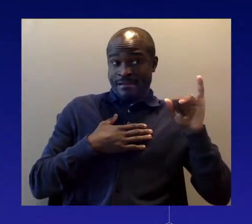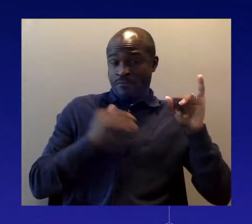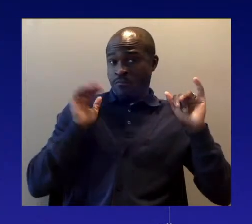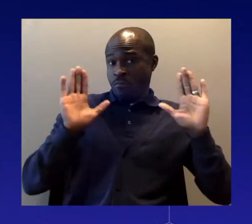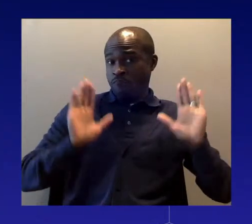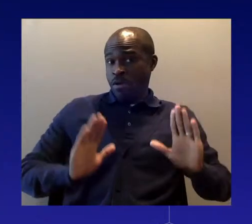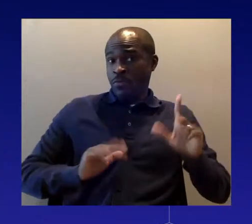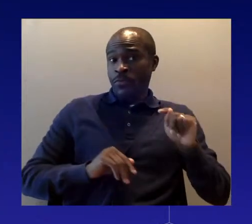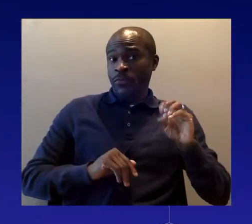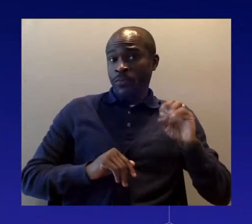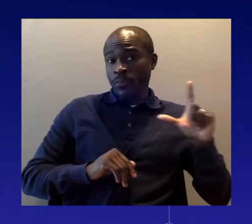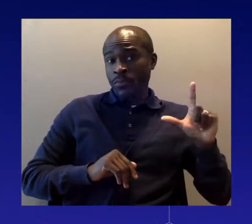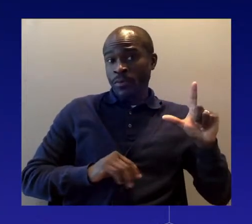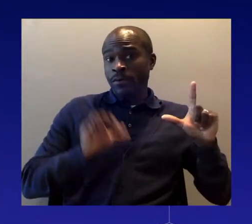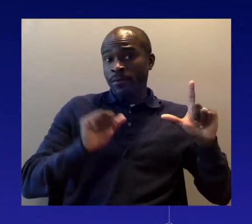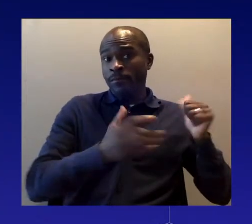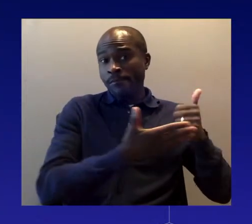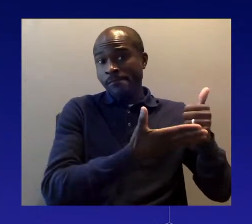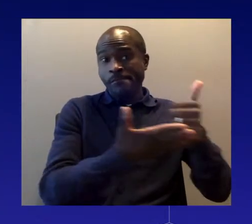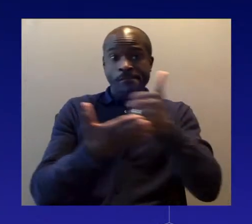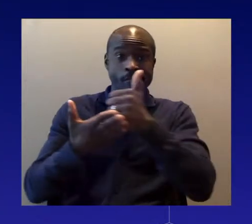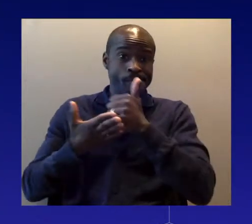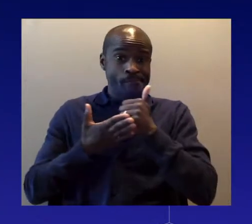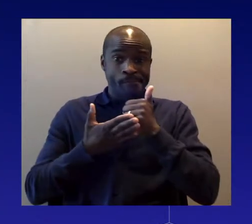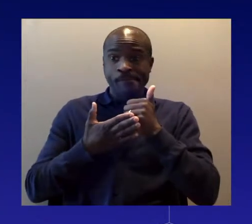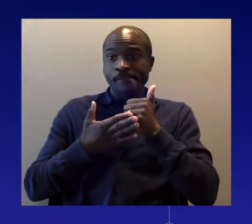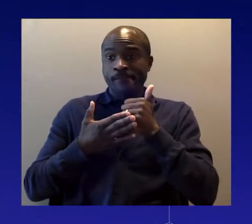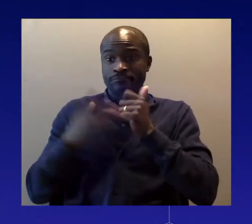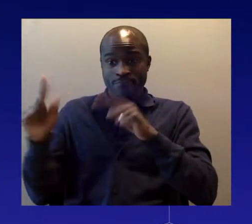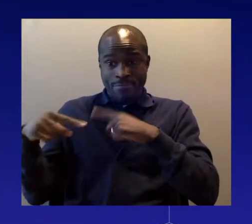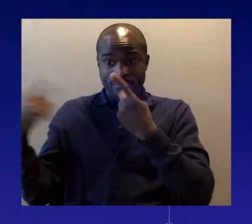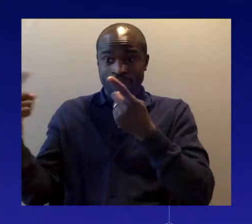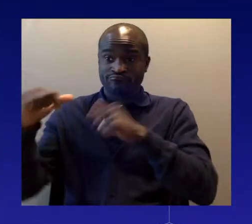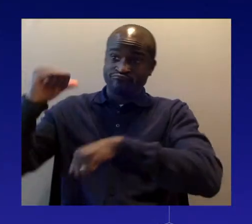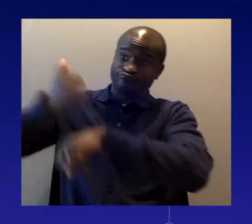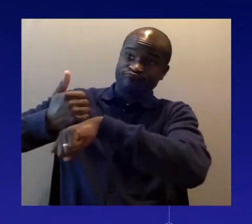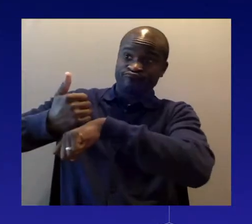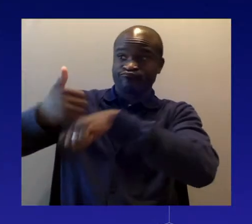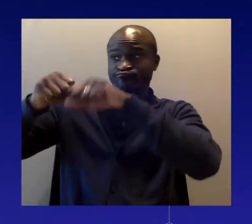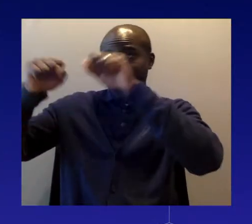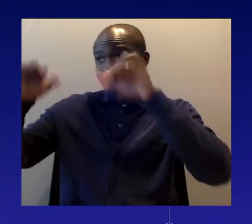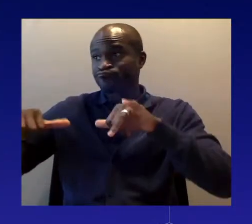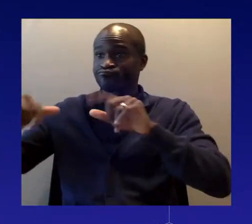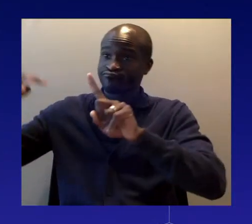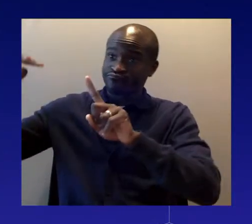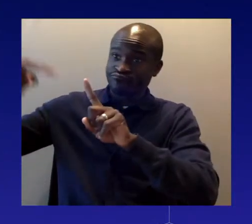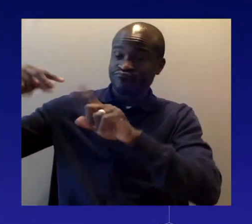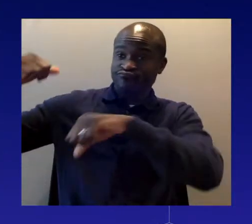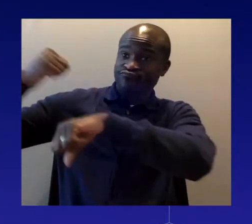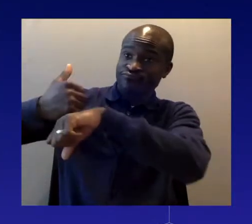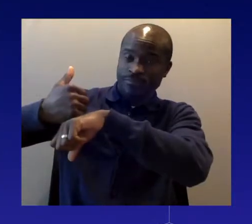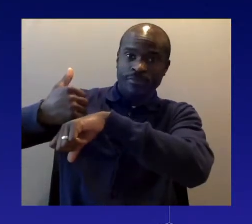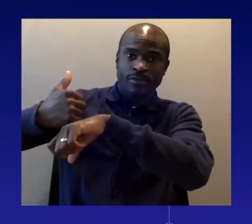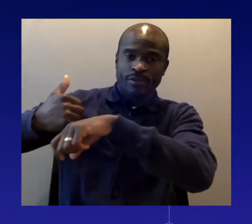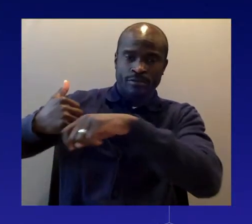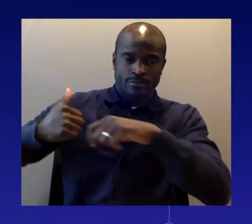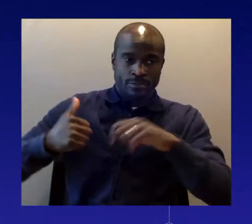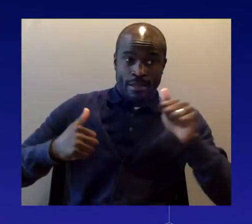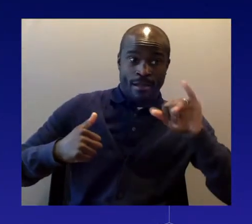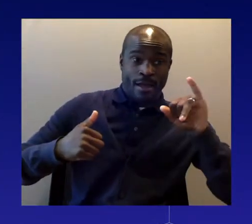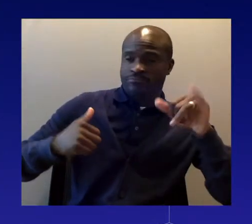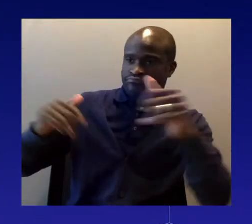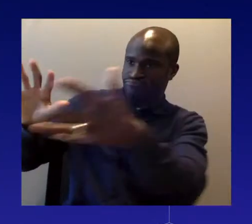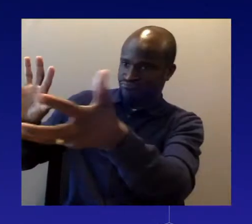help potentially change paradigms. I'll give you a quick example. My colleague Ravi Parikh and I are working